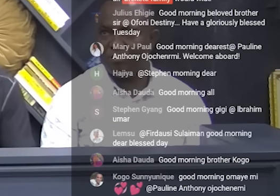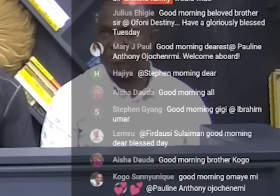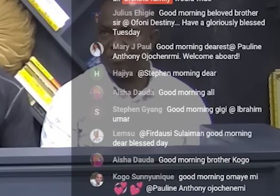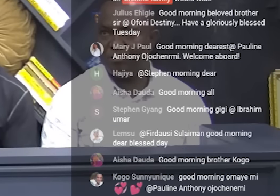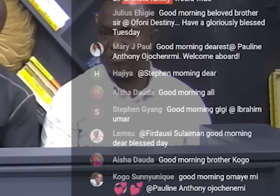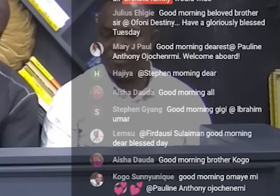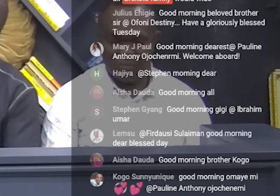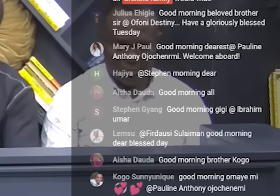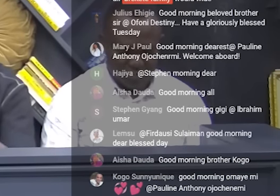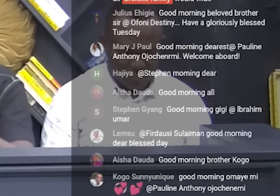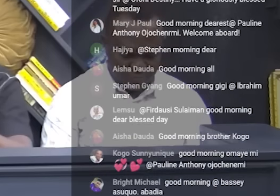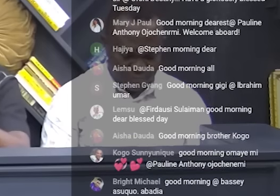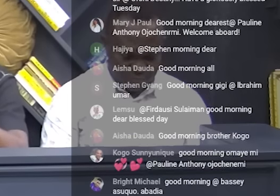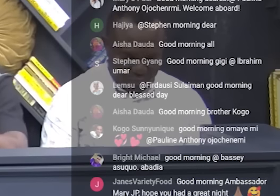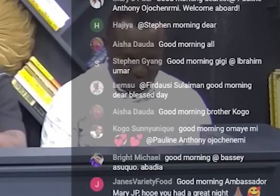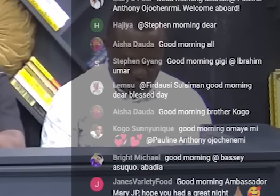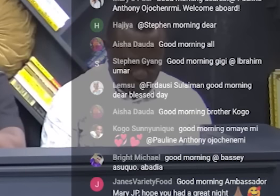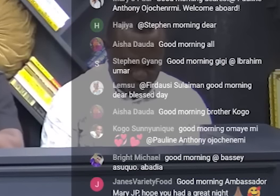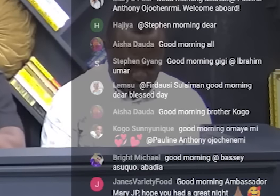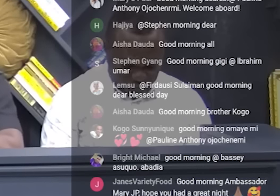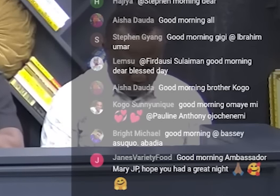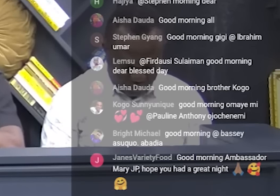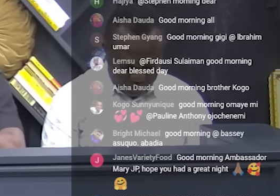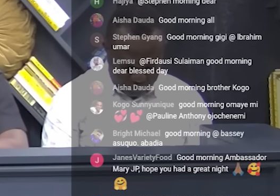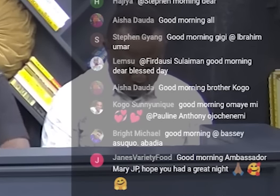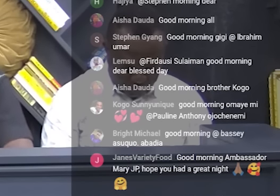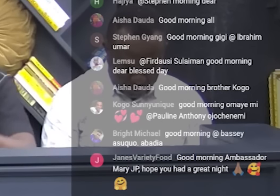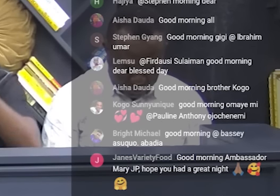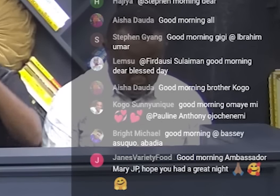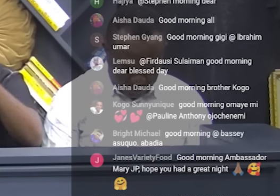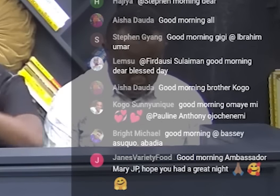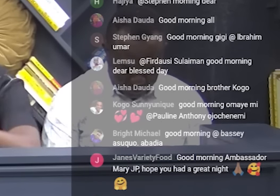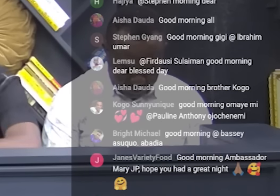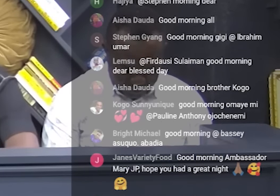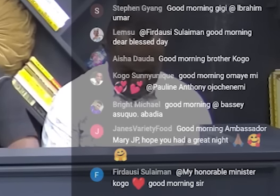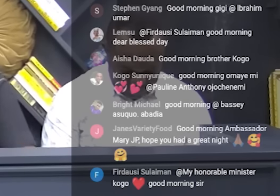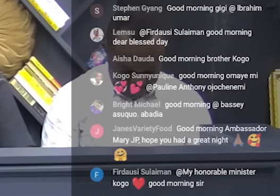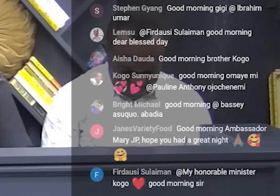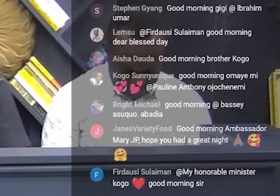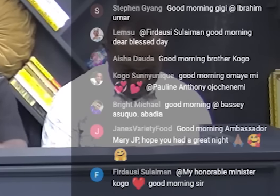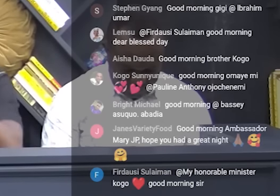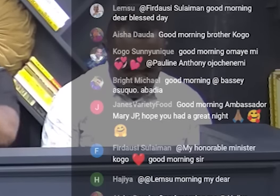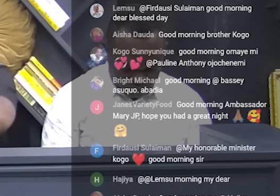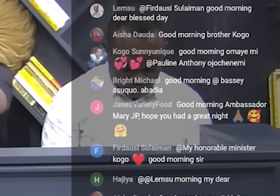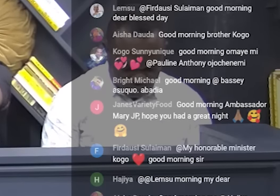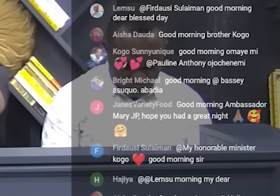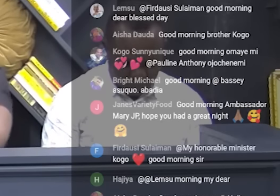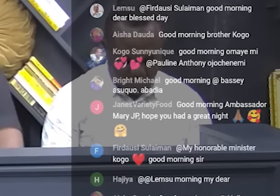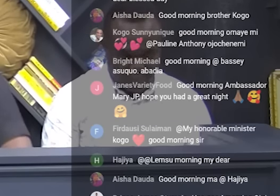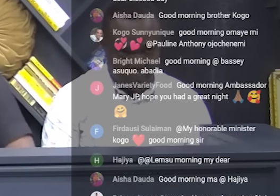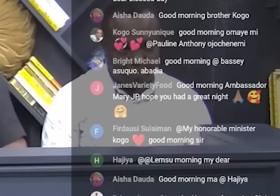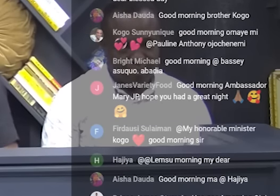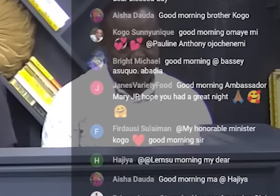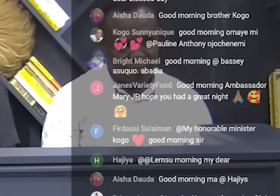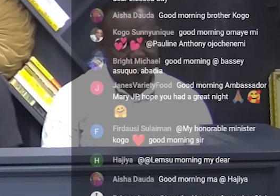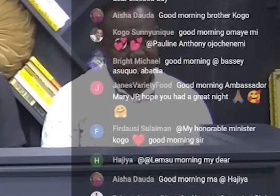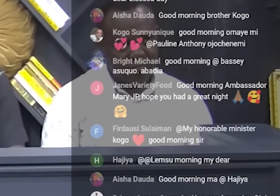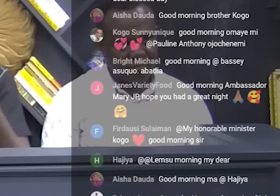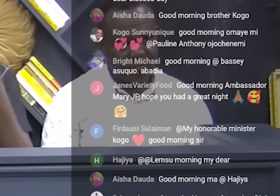day. You know, no matter how tasty that egusi should be, even if na chefati makukam and then get the fish from